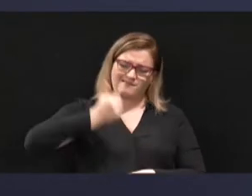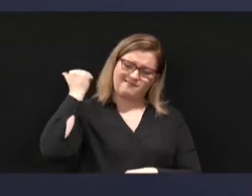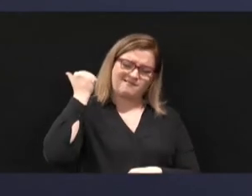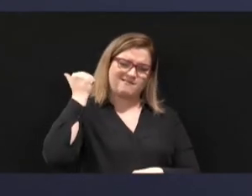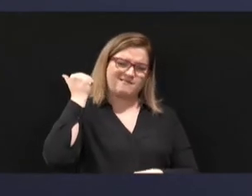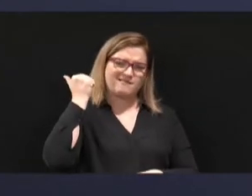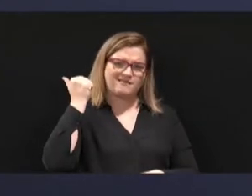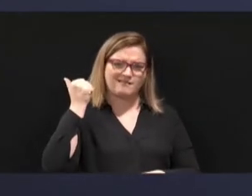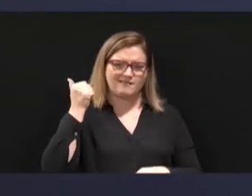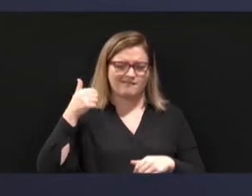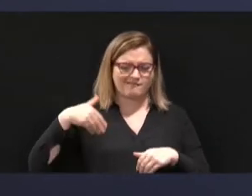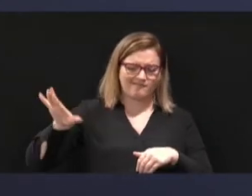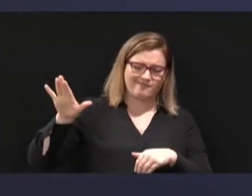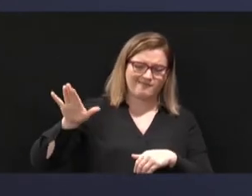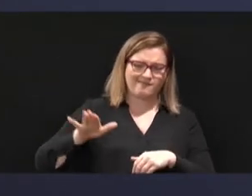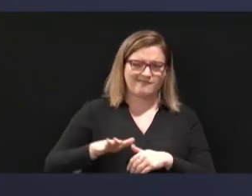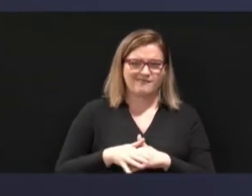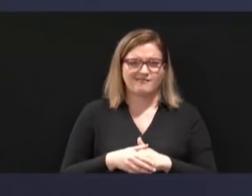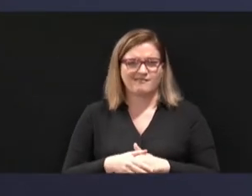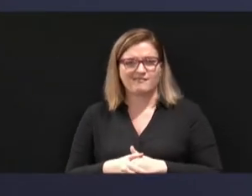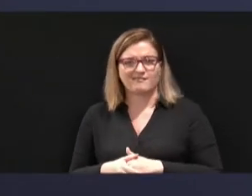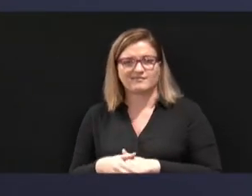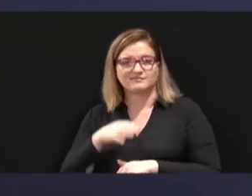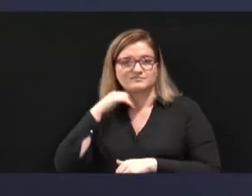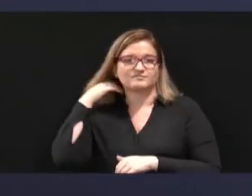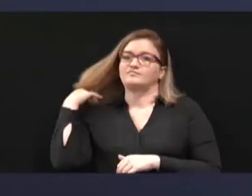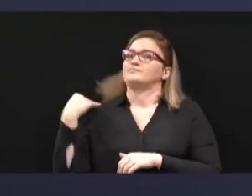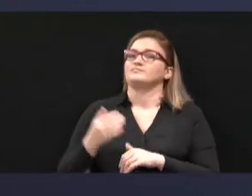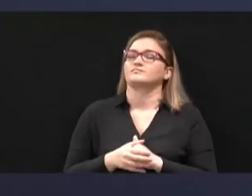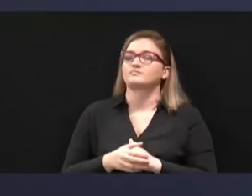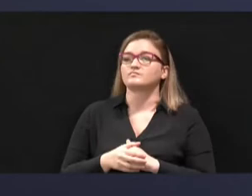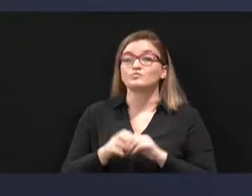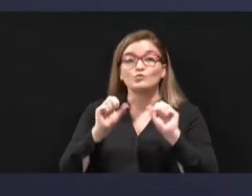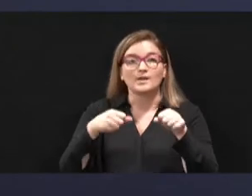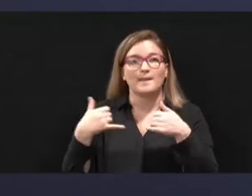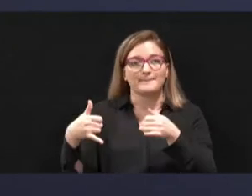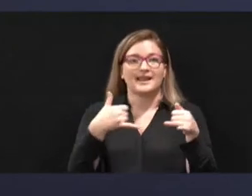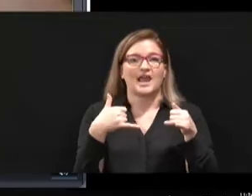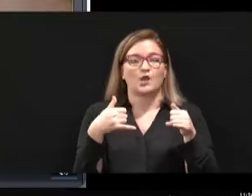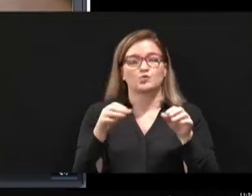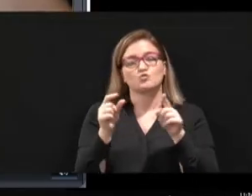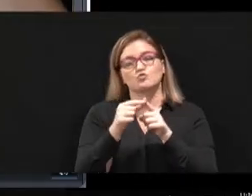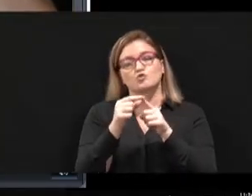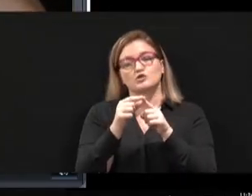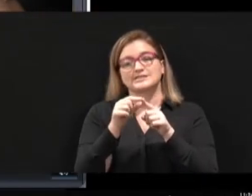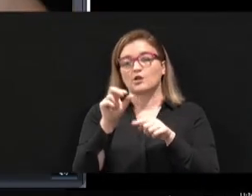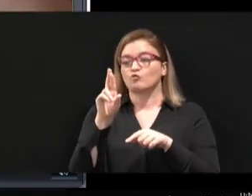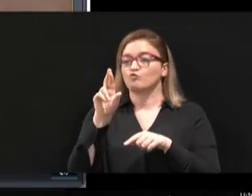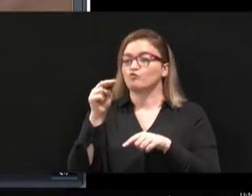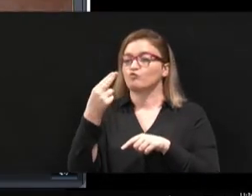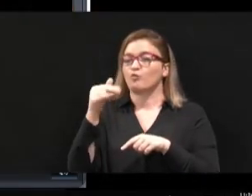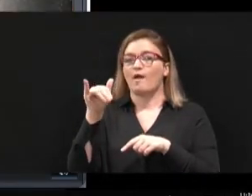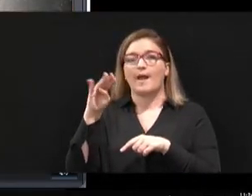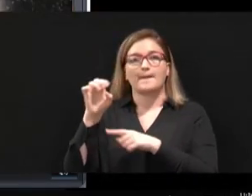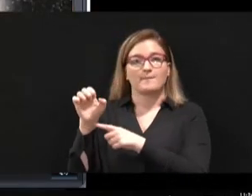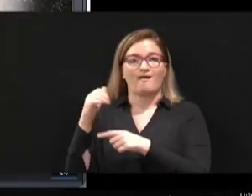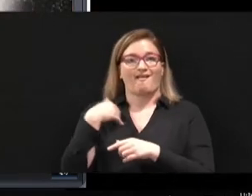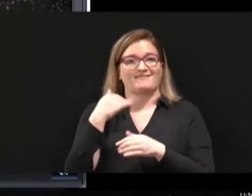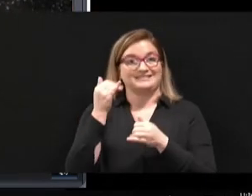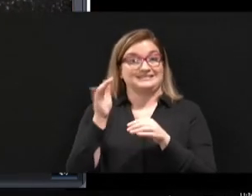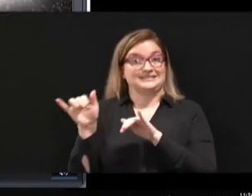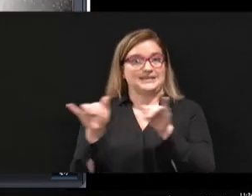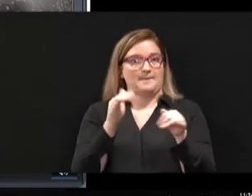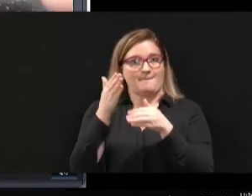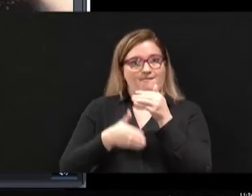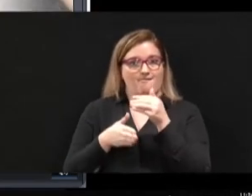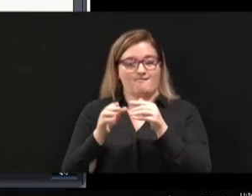out of here. Those don't have the same beginning sound. You can also play that with words that rhyme or have the same ending sound. You can really level those